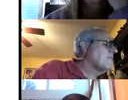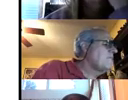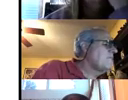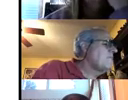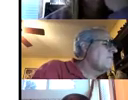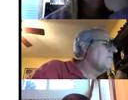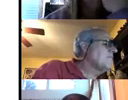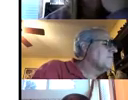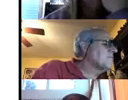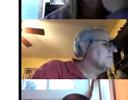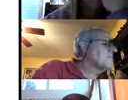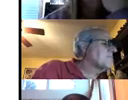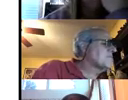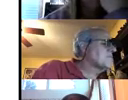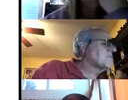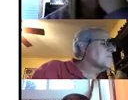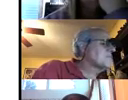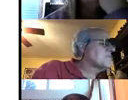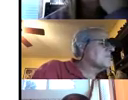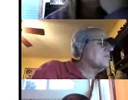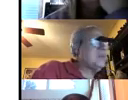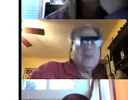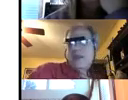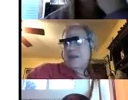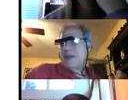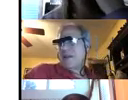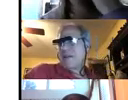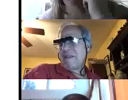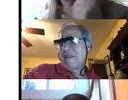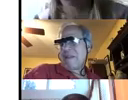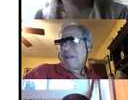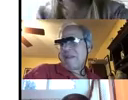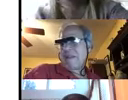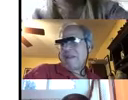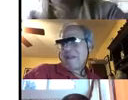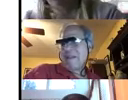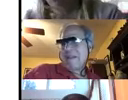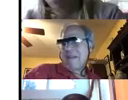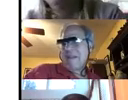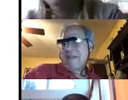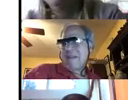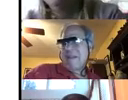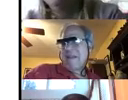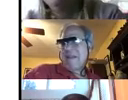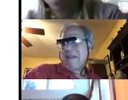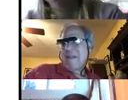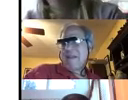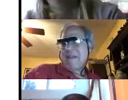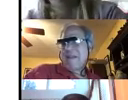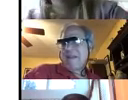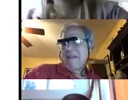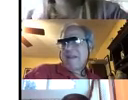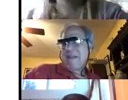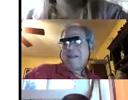so a lot of different ways in which that comes out. Any other conversations going on in